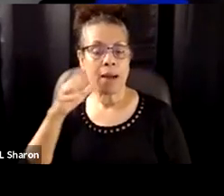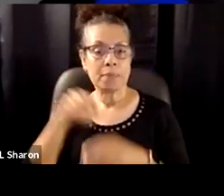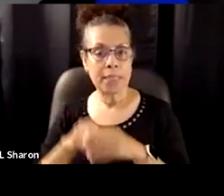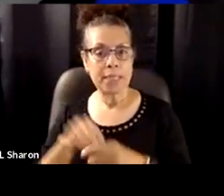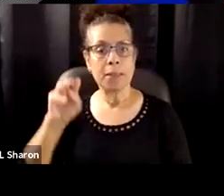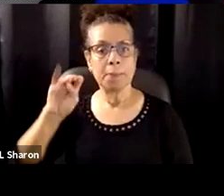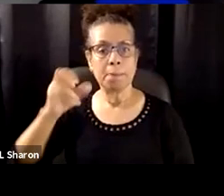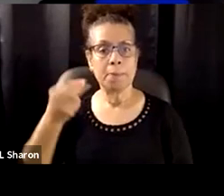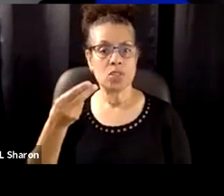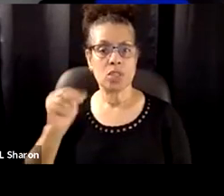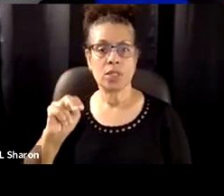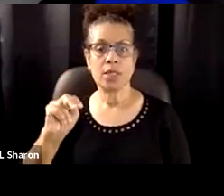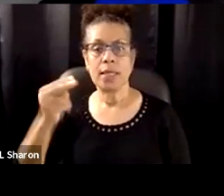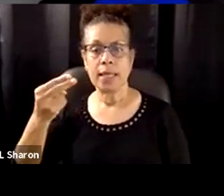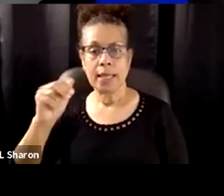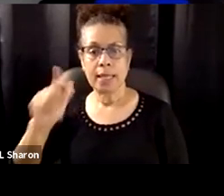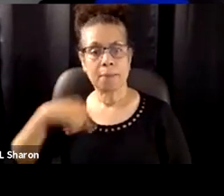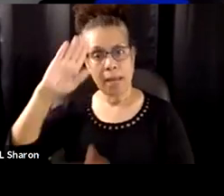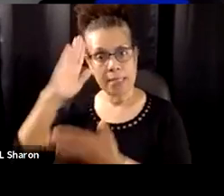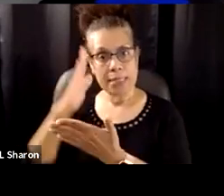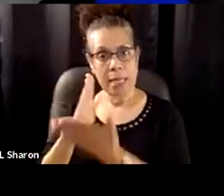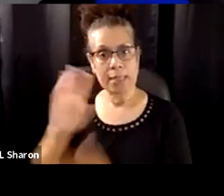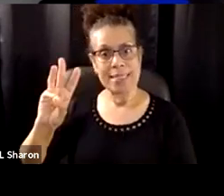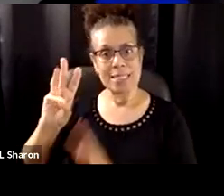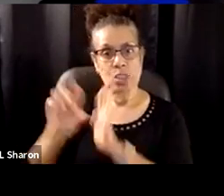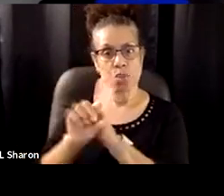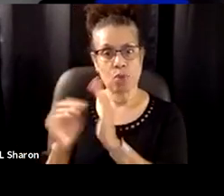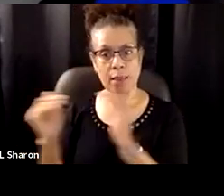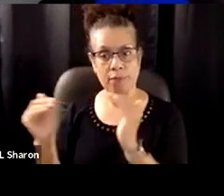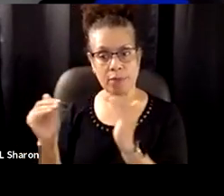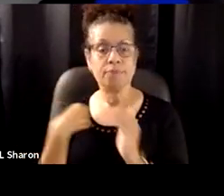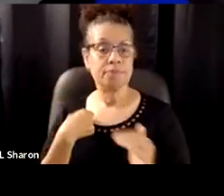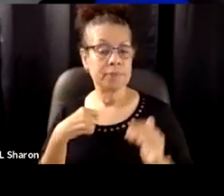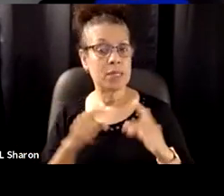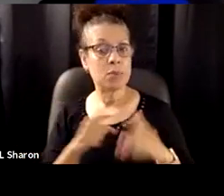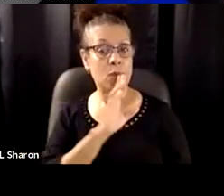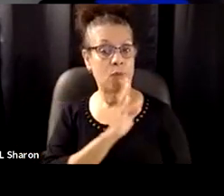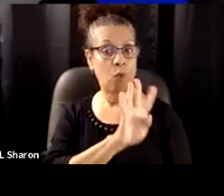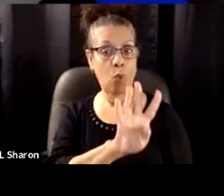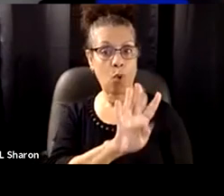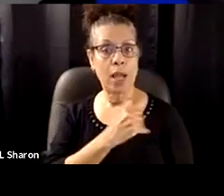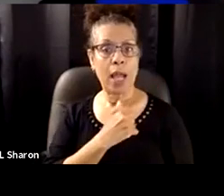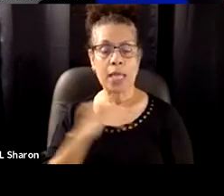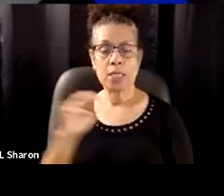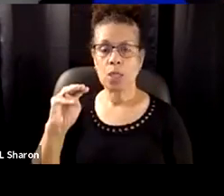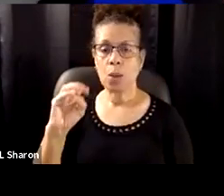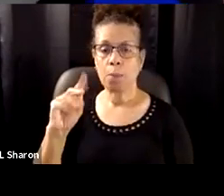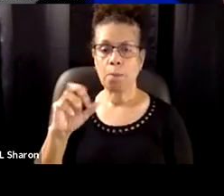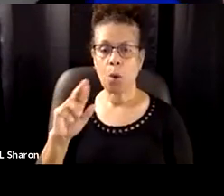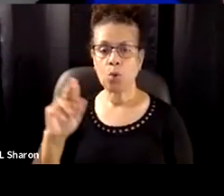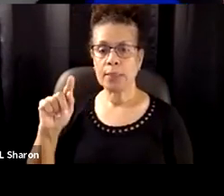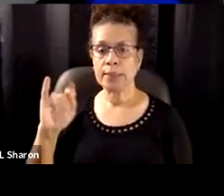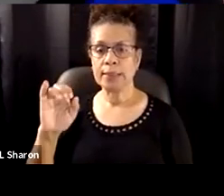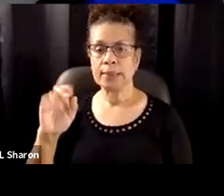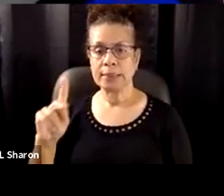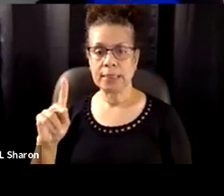plain my son emmerich a sixth grader was four when he was diagnosed with a motor tick disorder which when